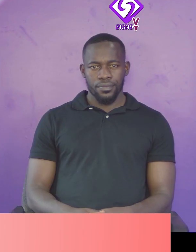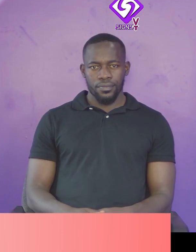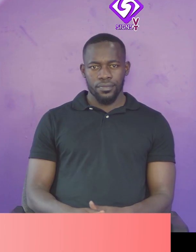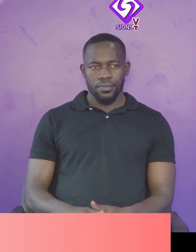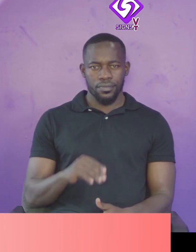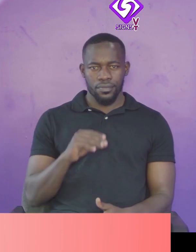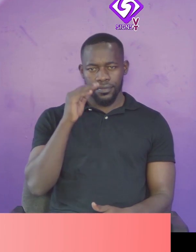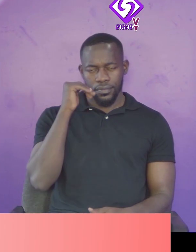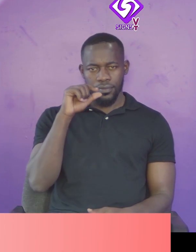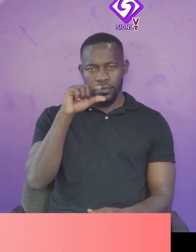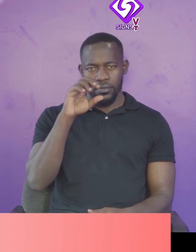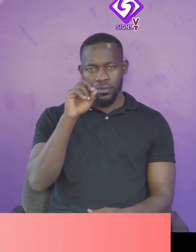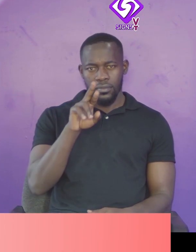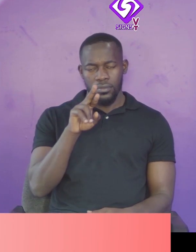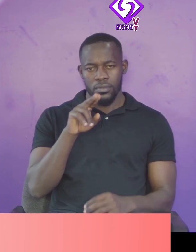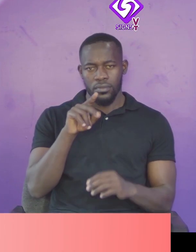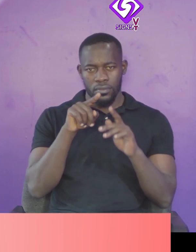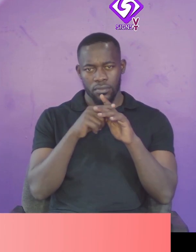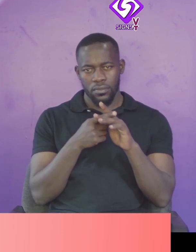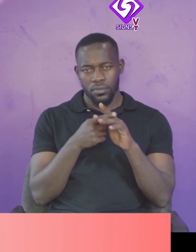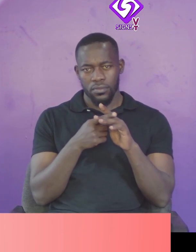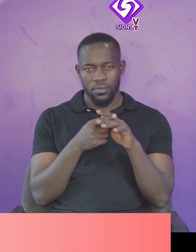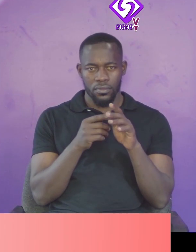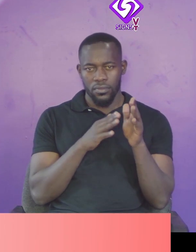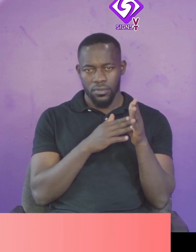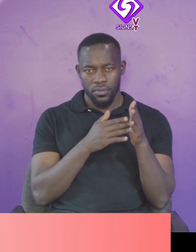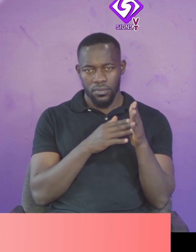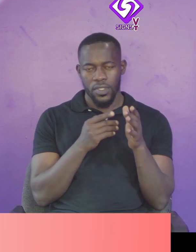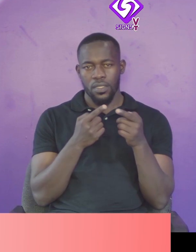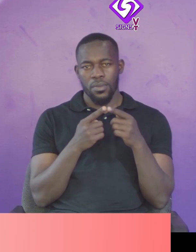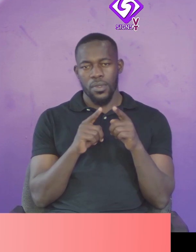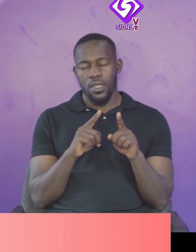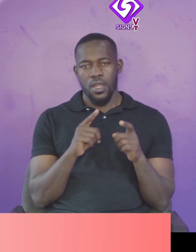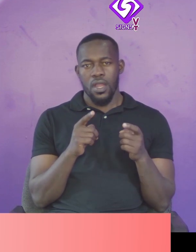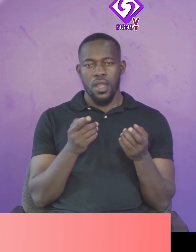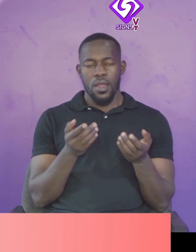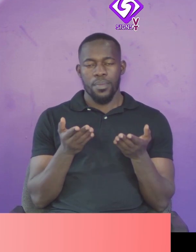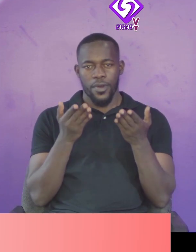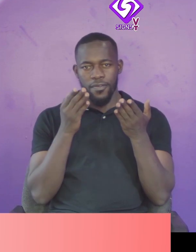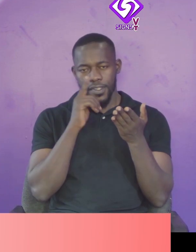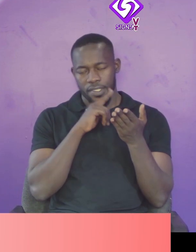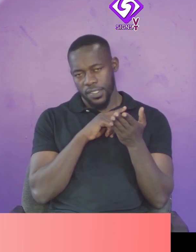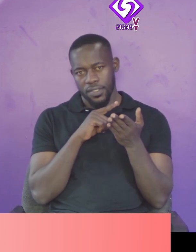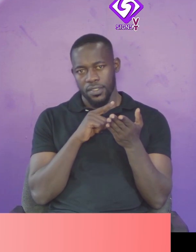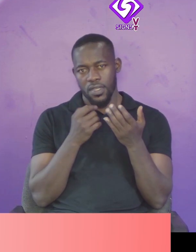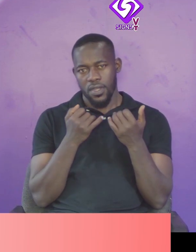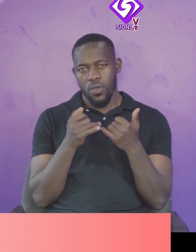they started this season a bit shaky, but they somehow managed to